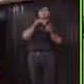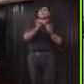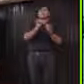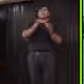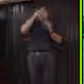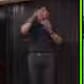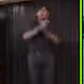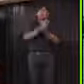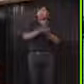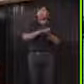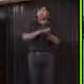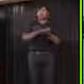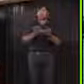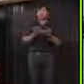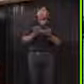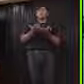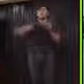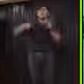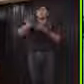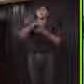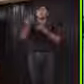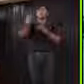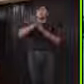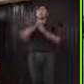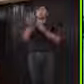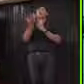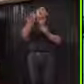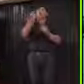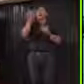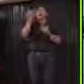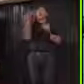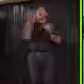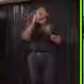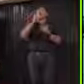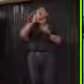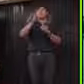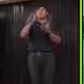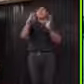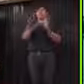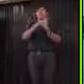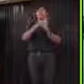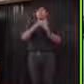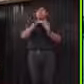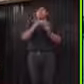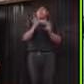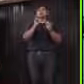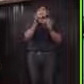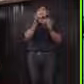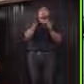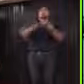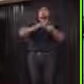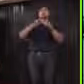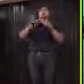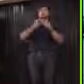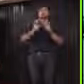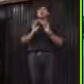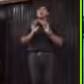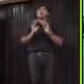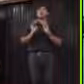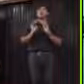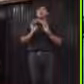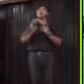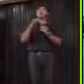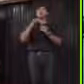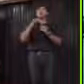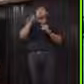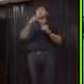been decided, they come up with this arrangement, which is 370, which is a temporary arrangement. And they say that